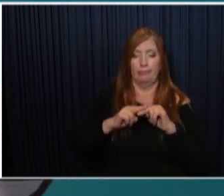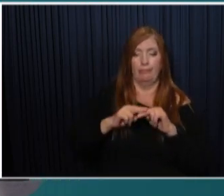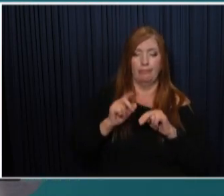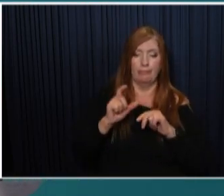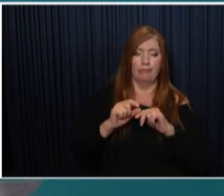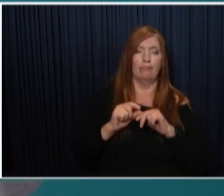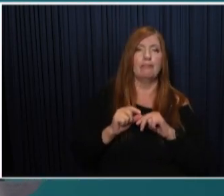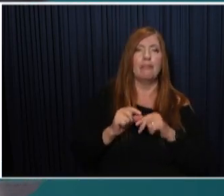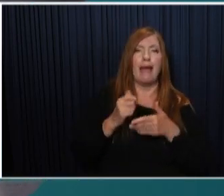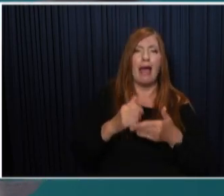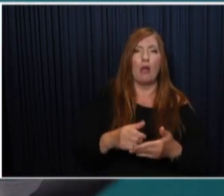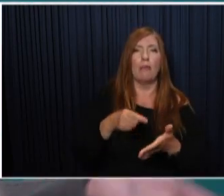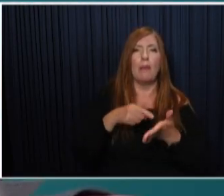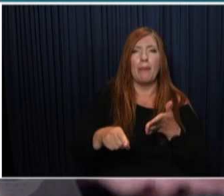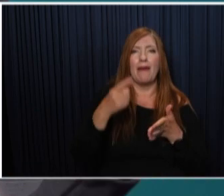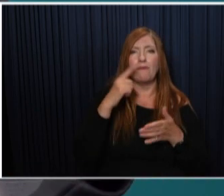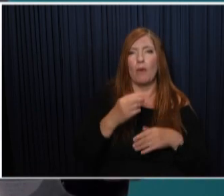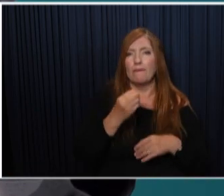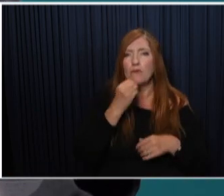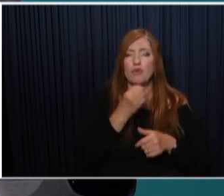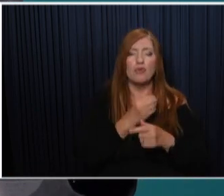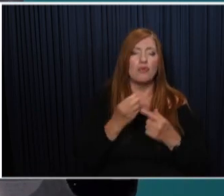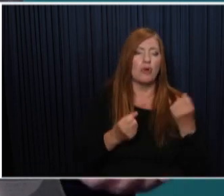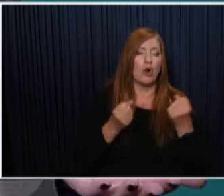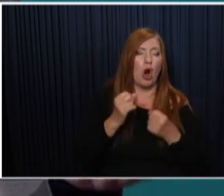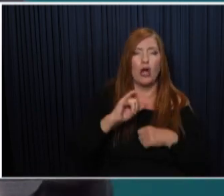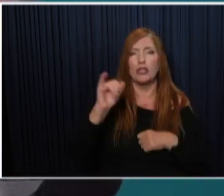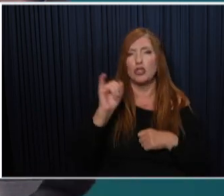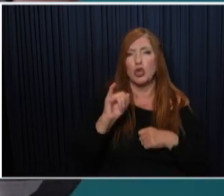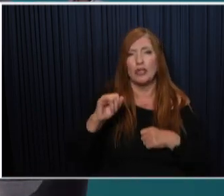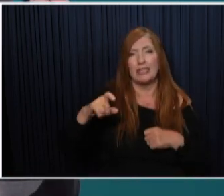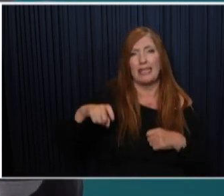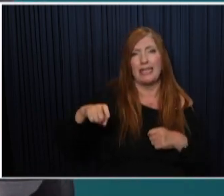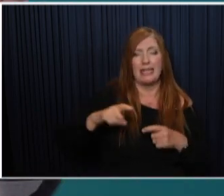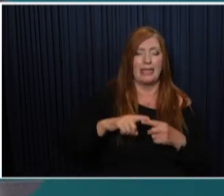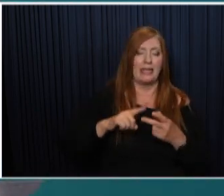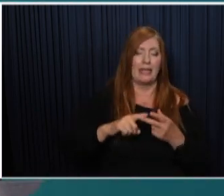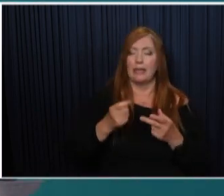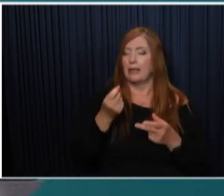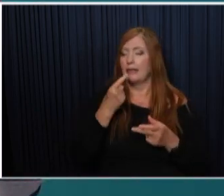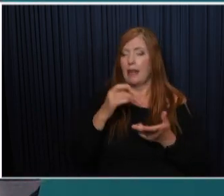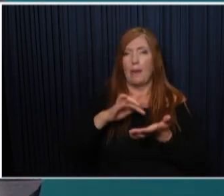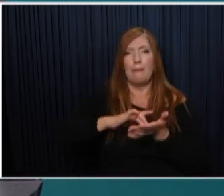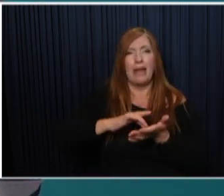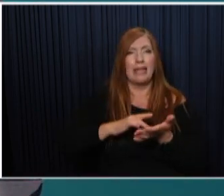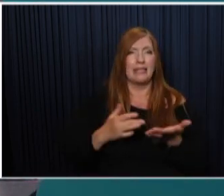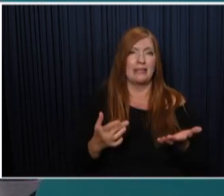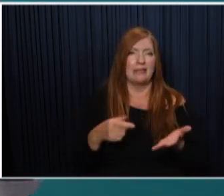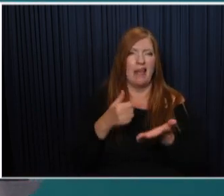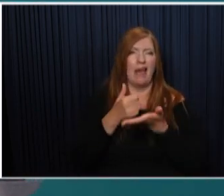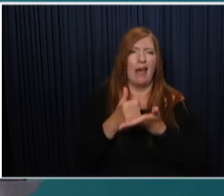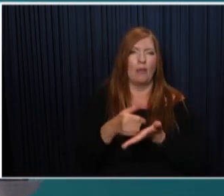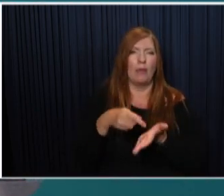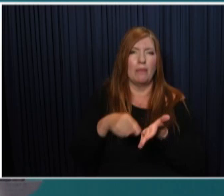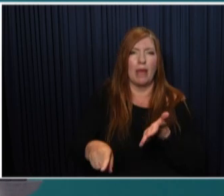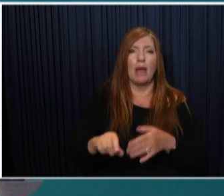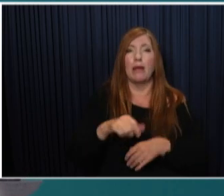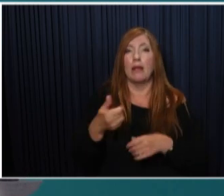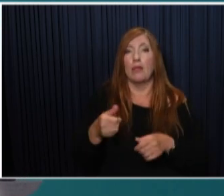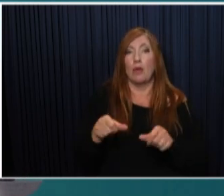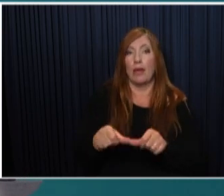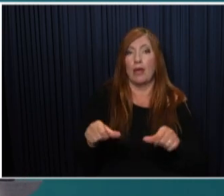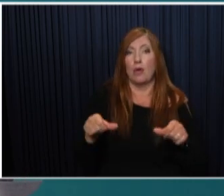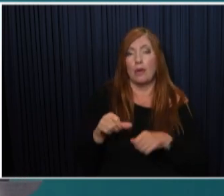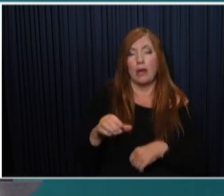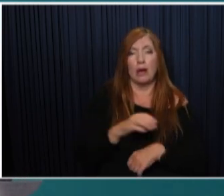for their groceries, pay for the car insurance that they need, their medications, which is another area that Congress needs to have